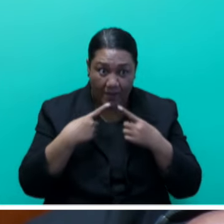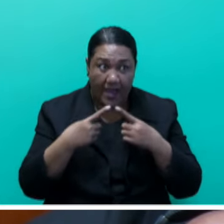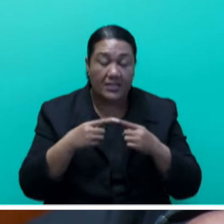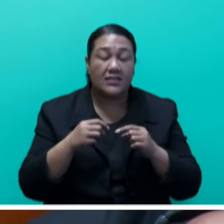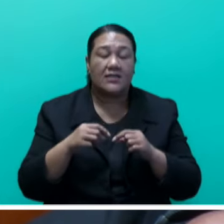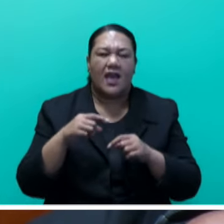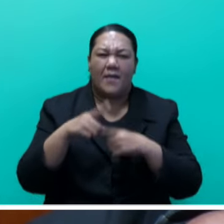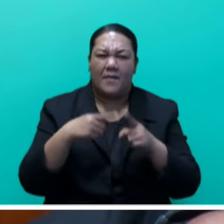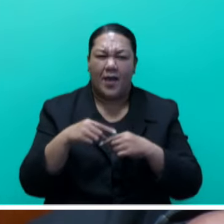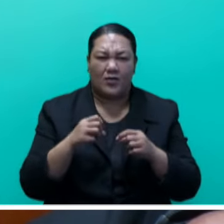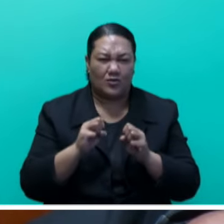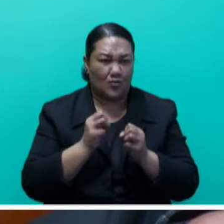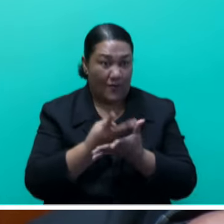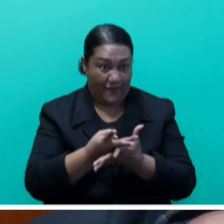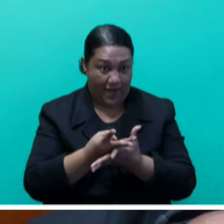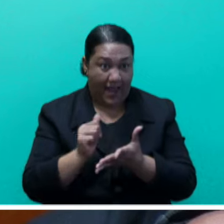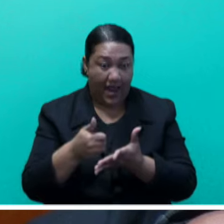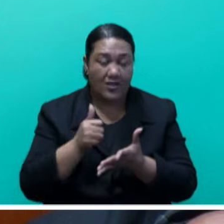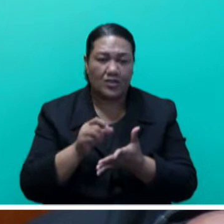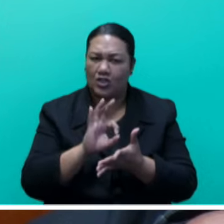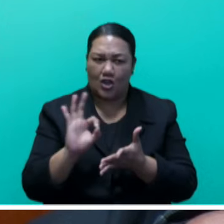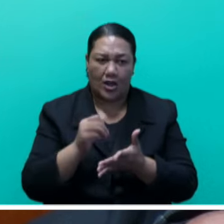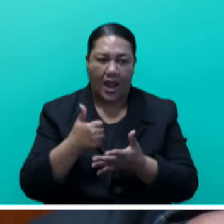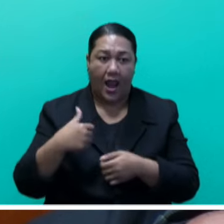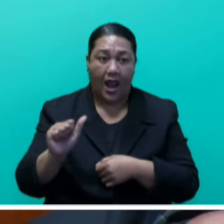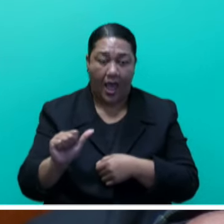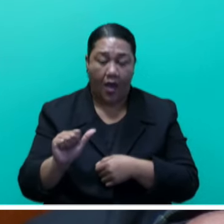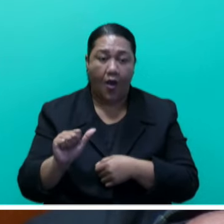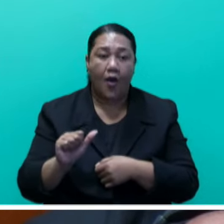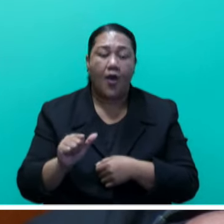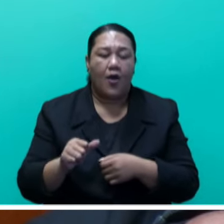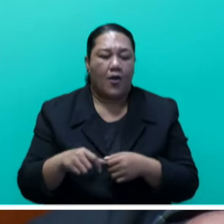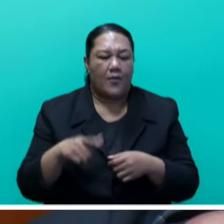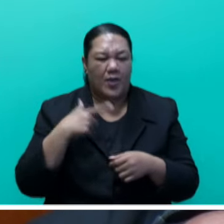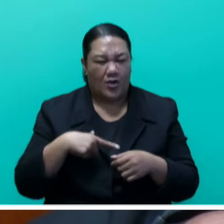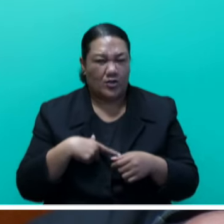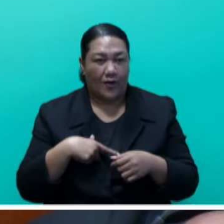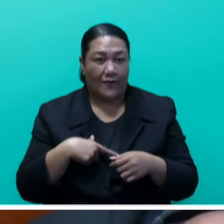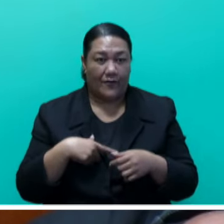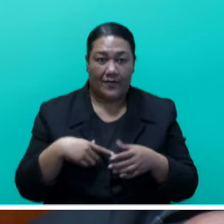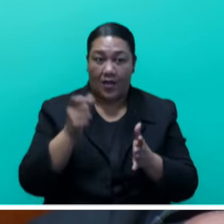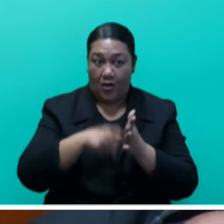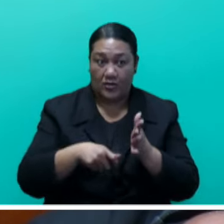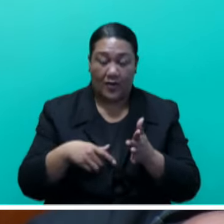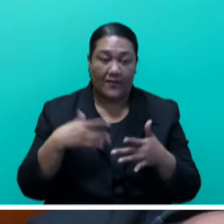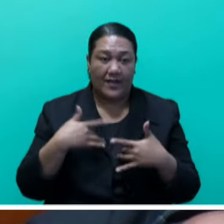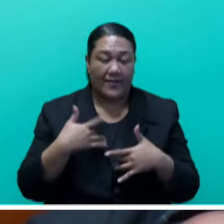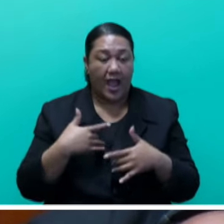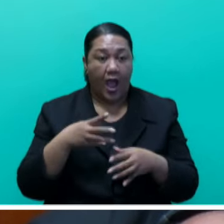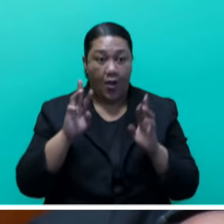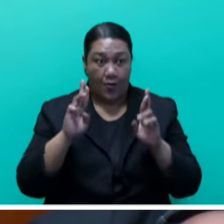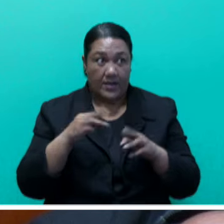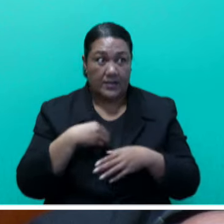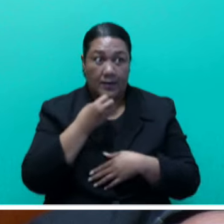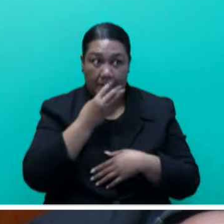enough to sustain a recipient given the cost of living. Yes, yes. I wish to issue a reminder. It